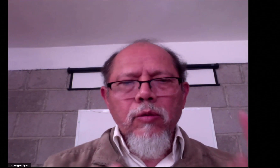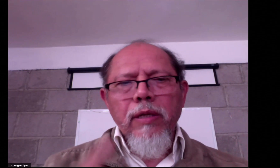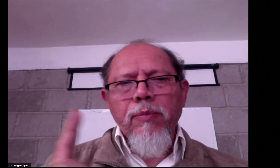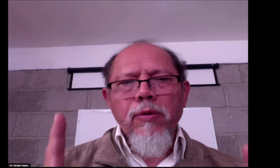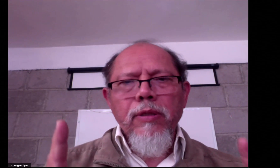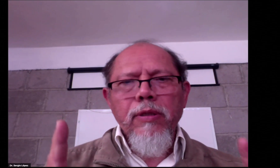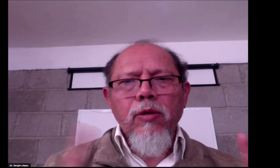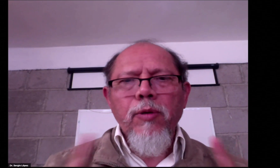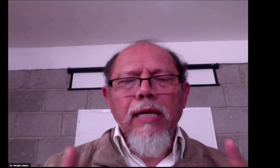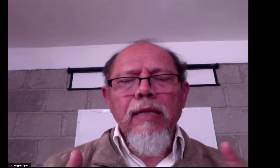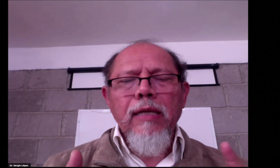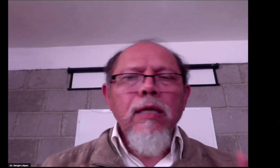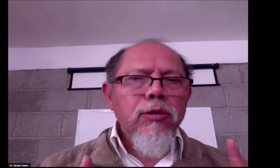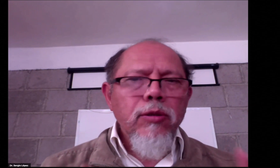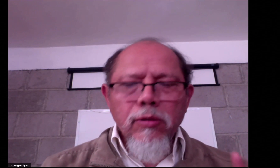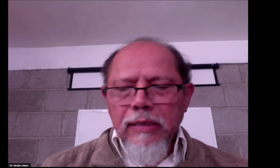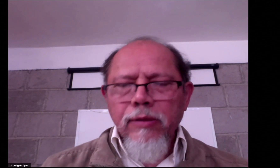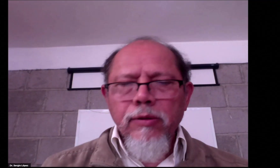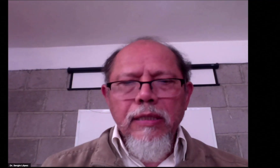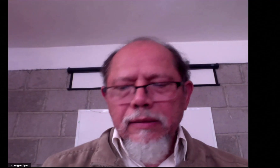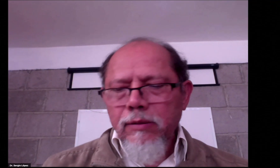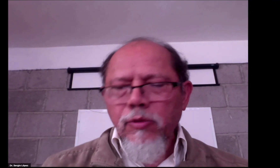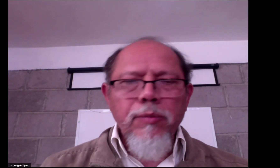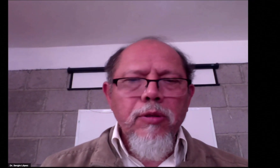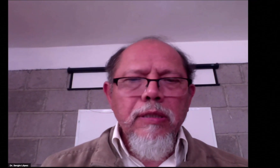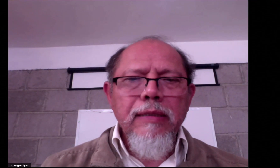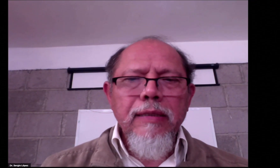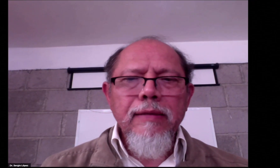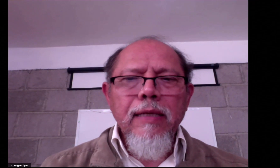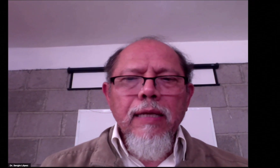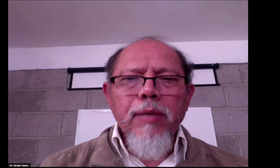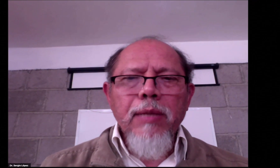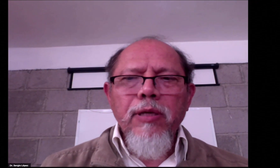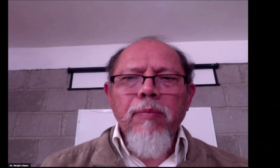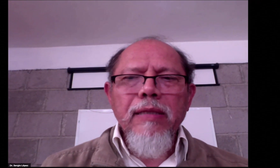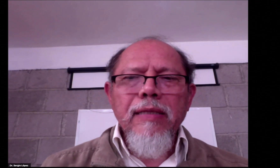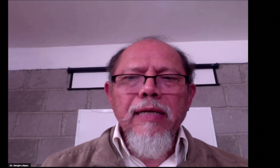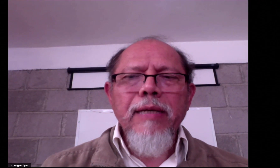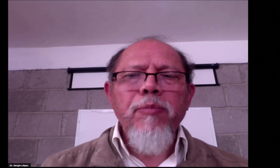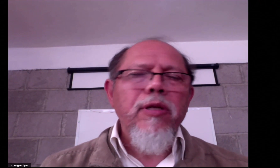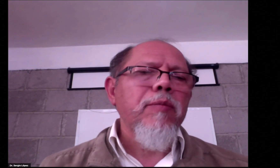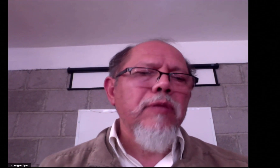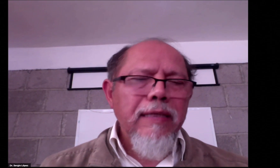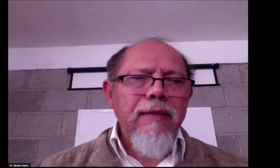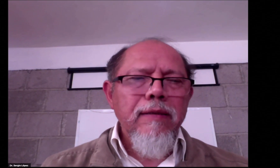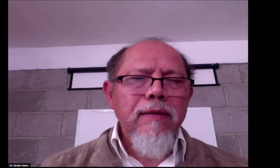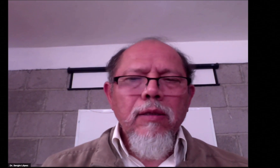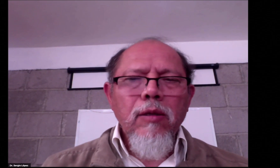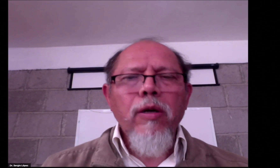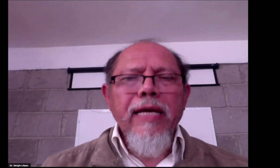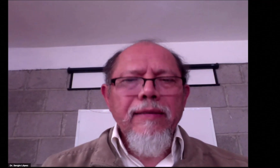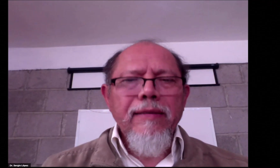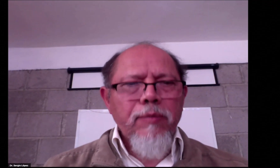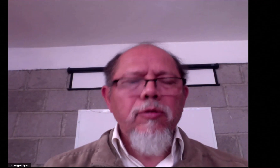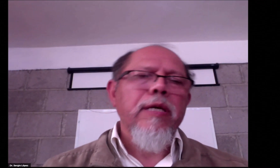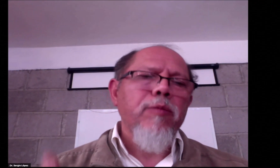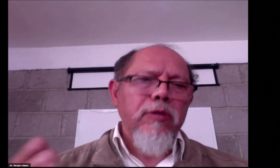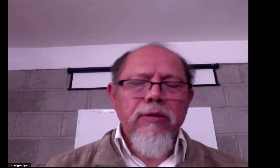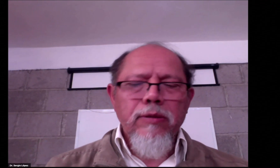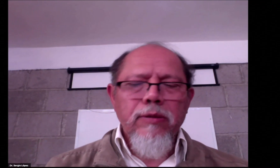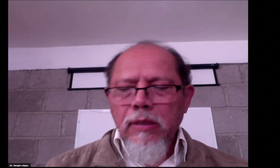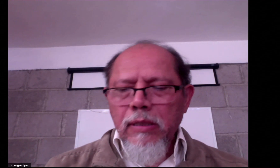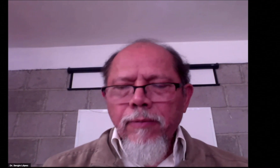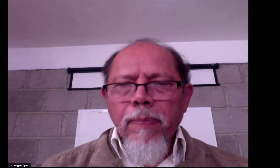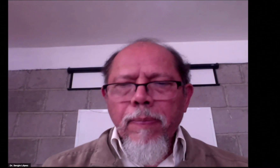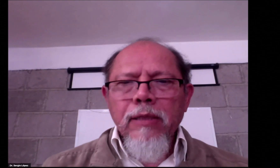individual articulation. What I say, we have body and bodily are very important categories to state what